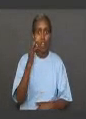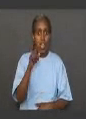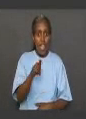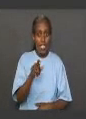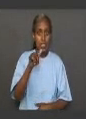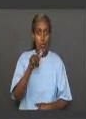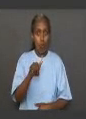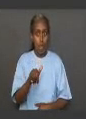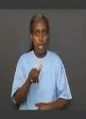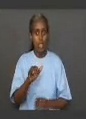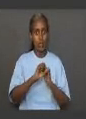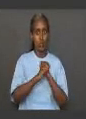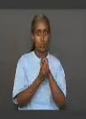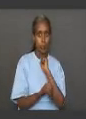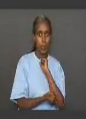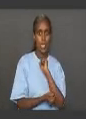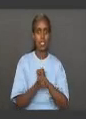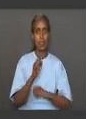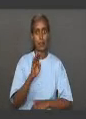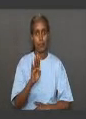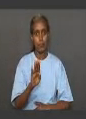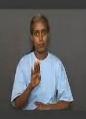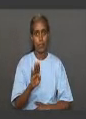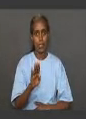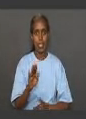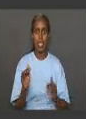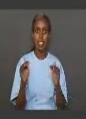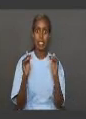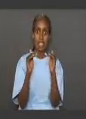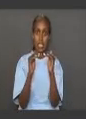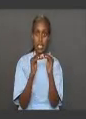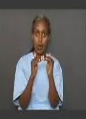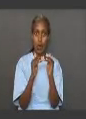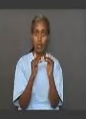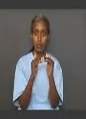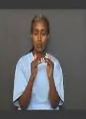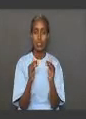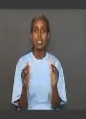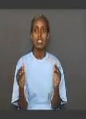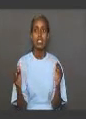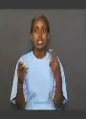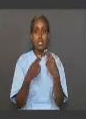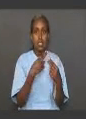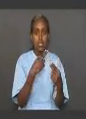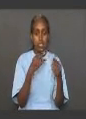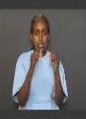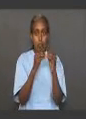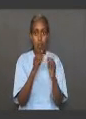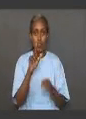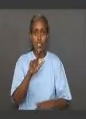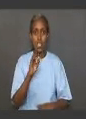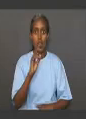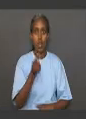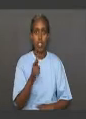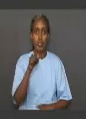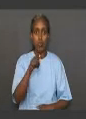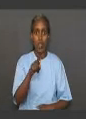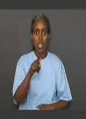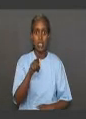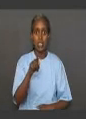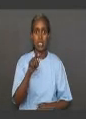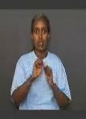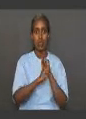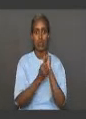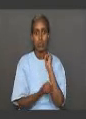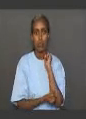xy to base b is equal to the sum of the logarithm of x